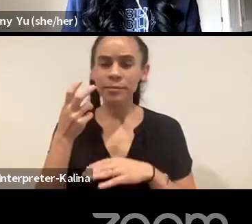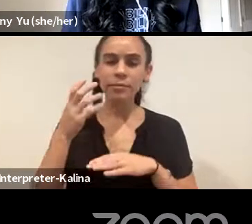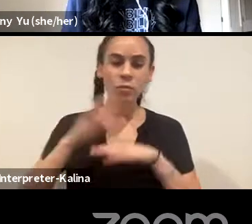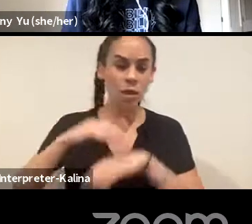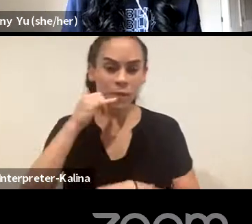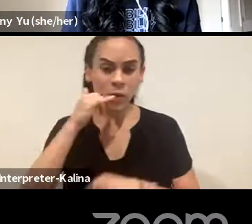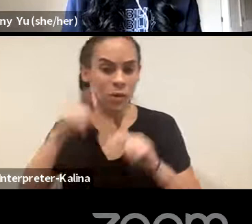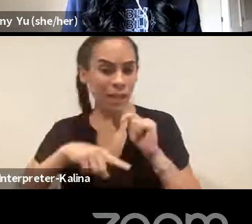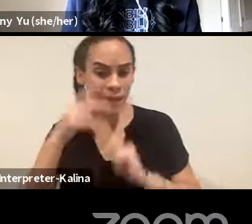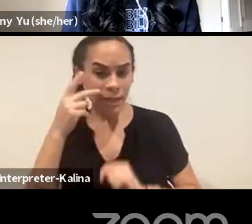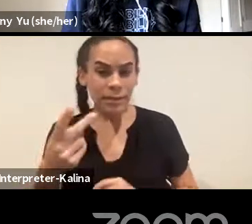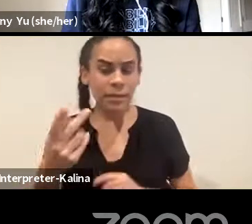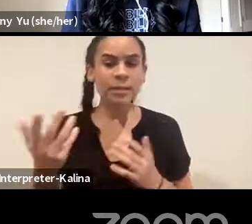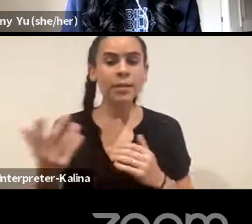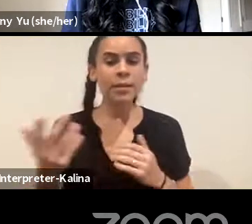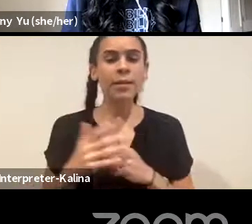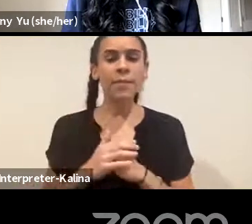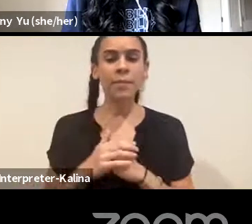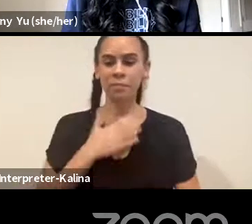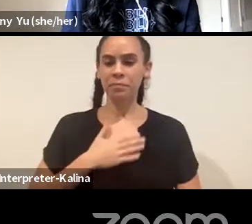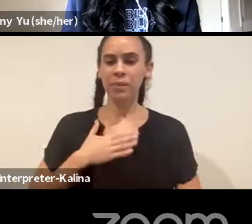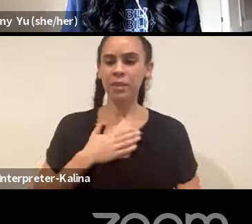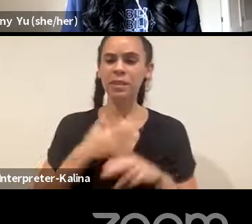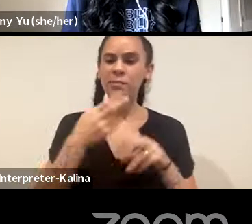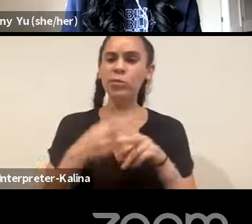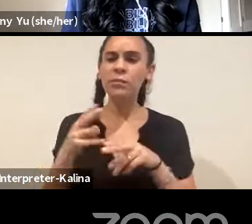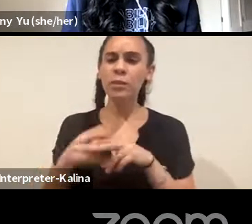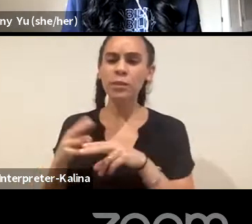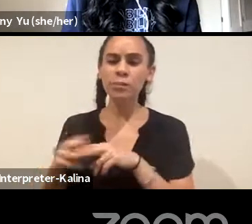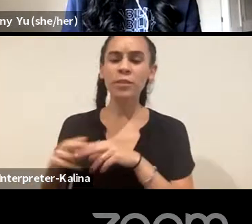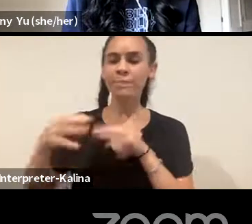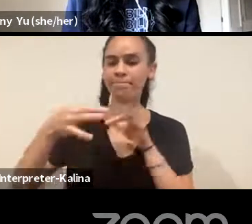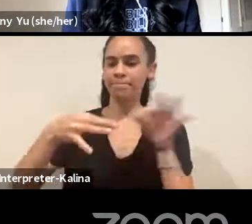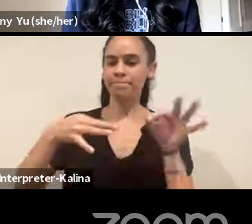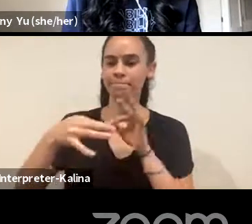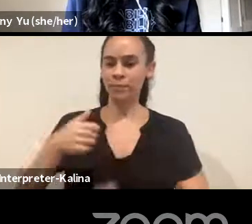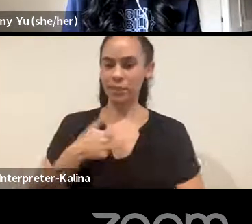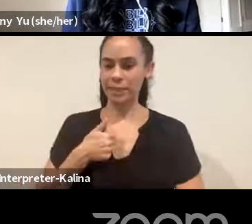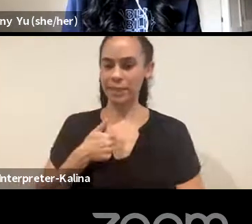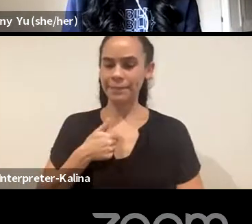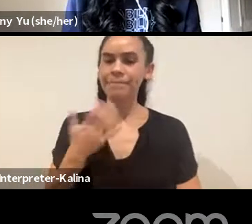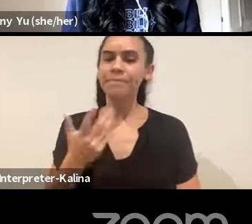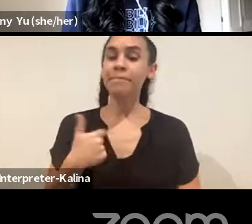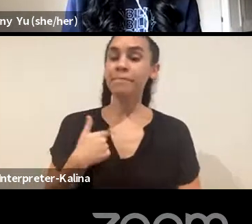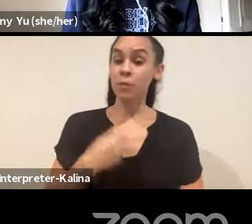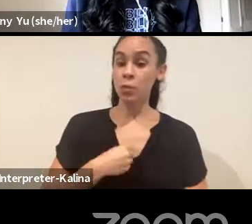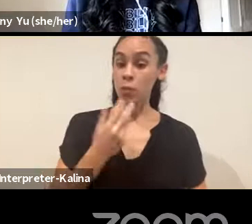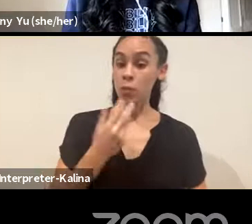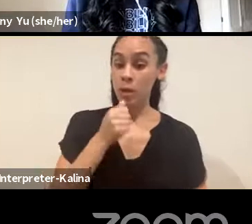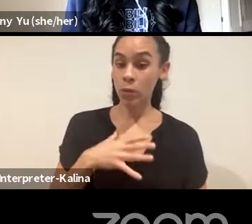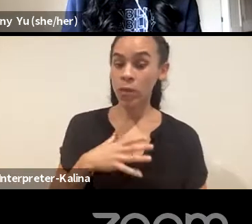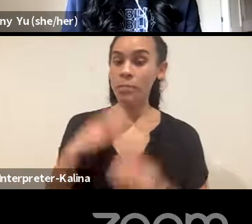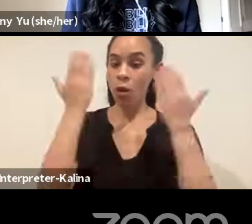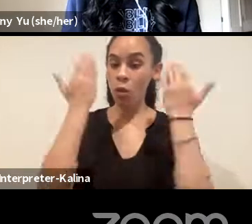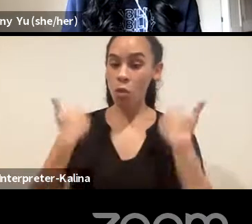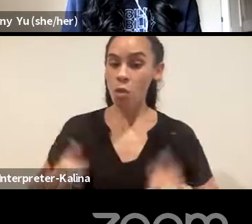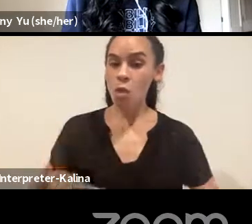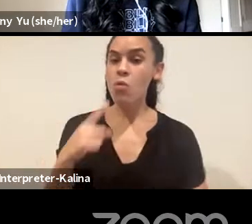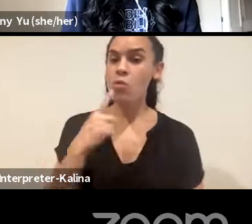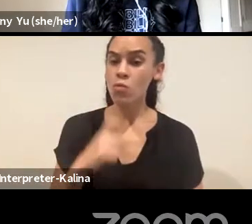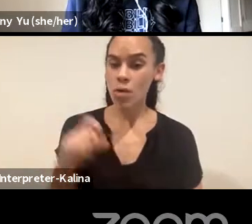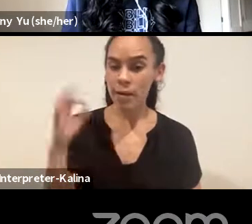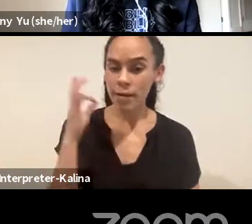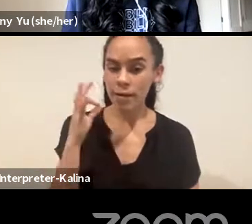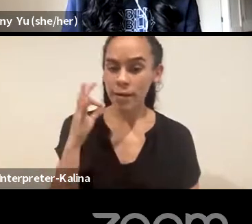us, if we could just really quickly go around and just describe ourselves. So I'm a white woman with long red